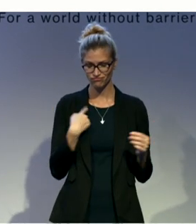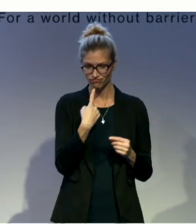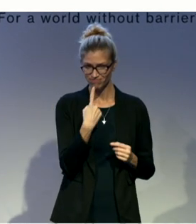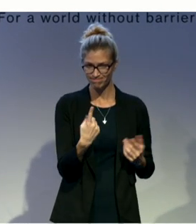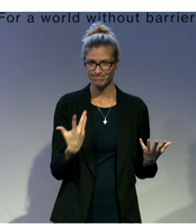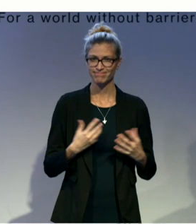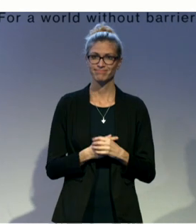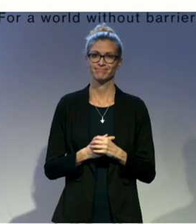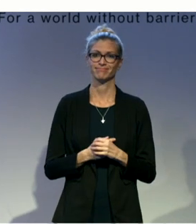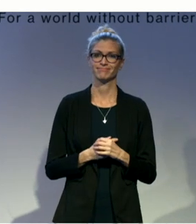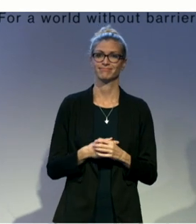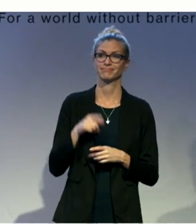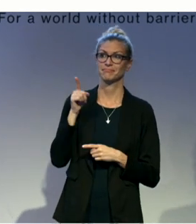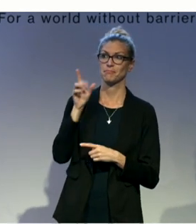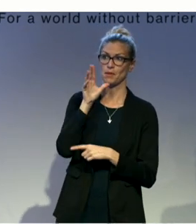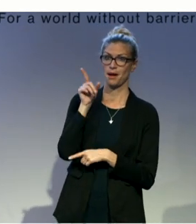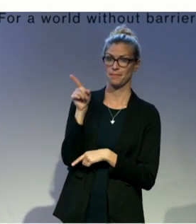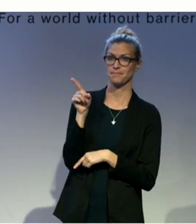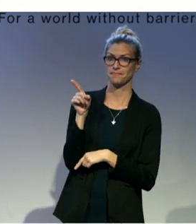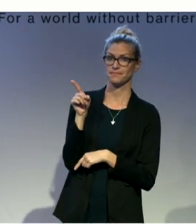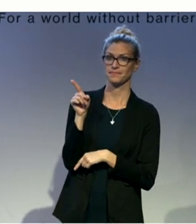49 years old man who need